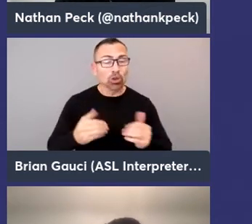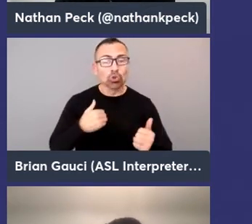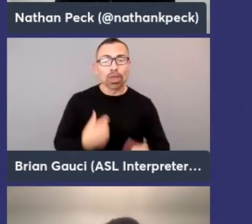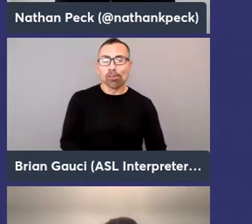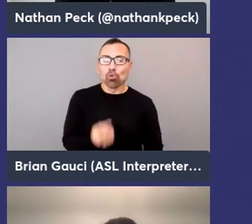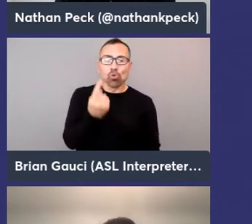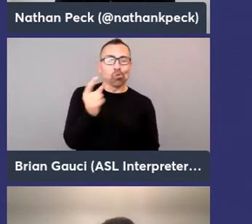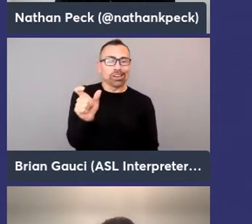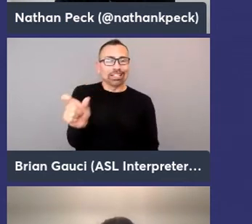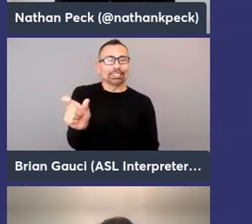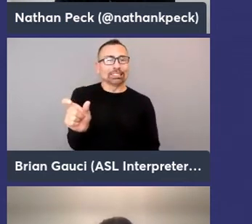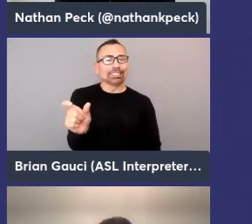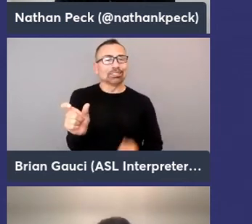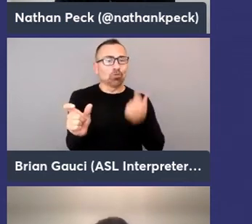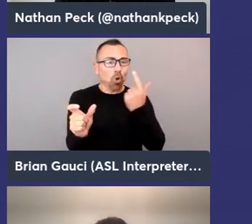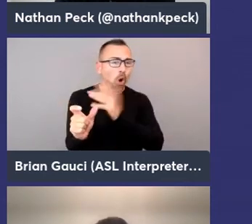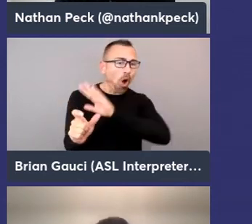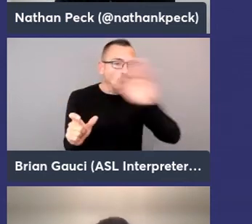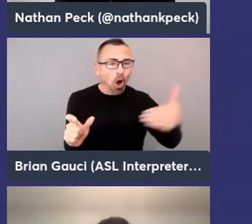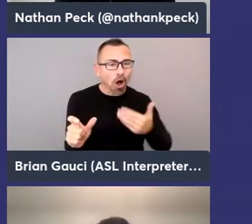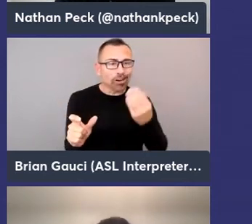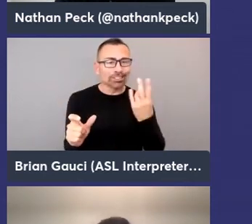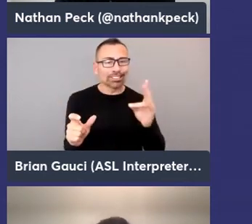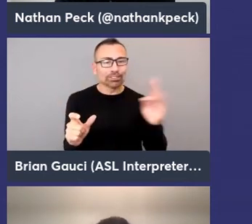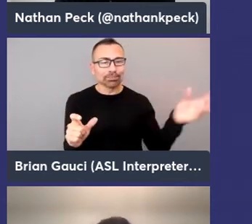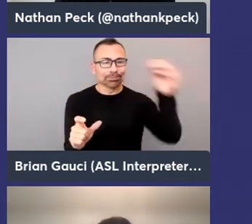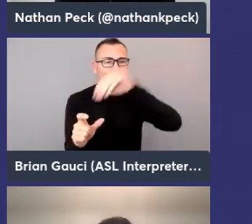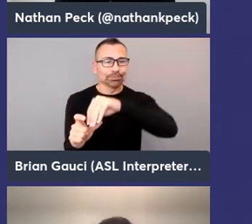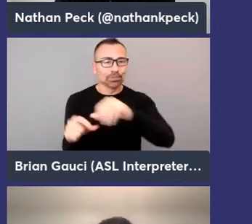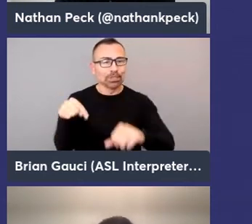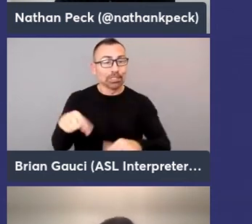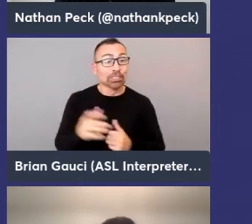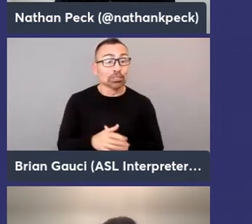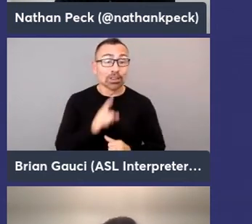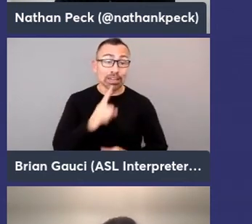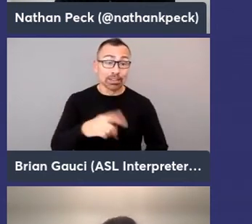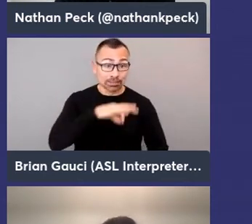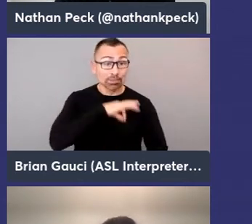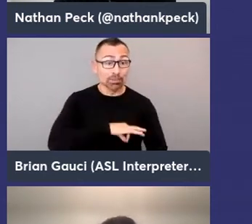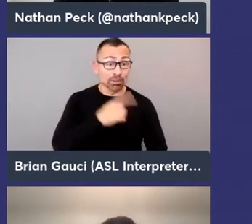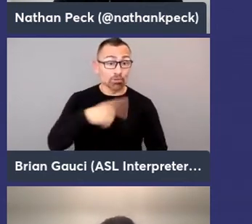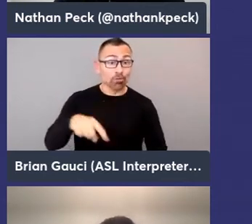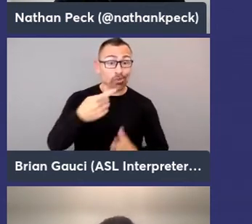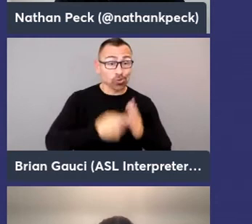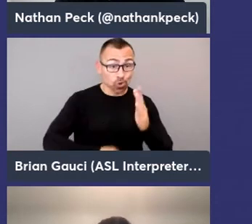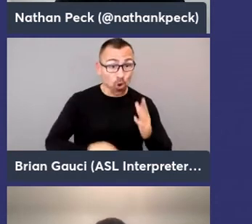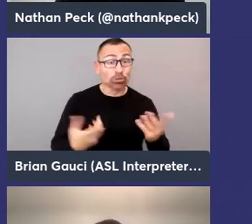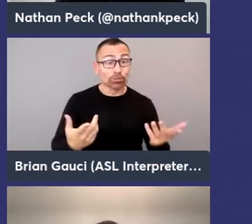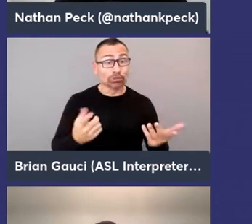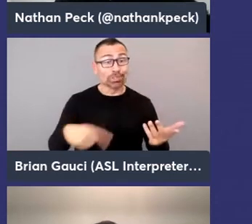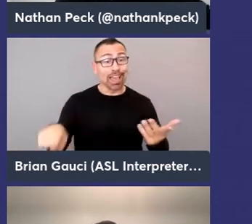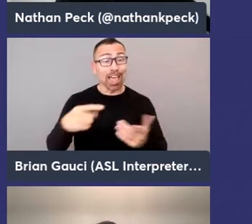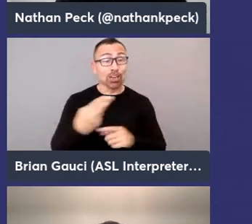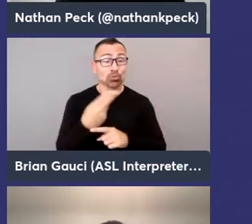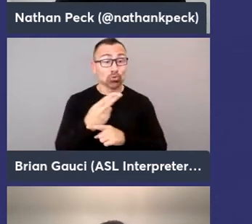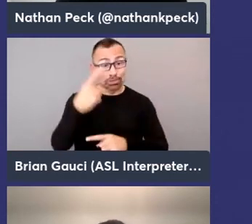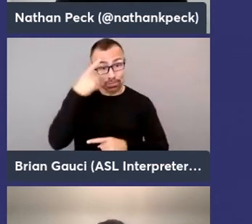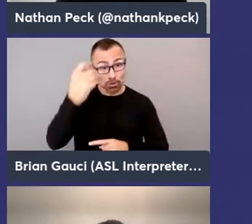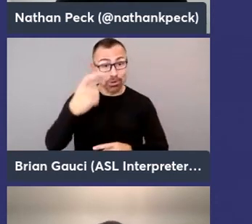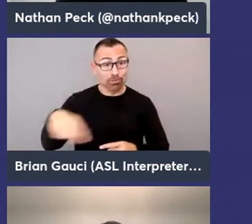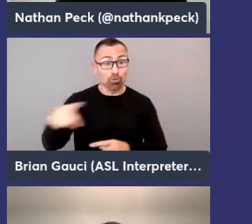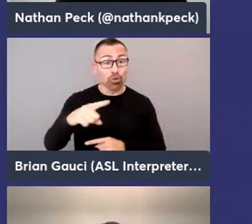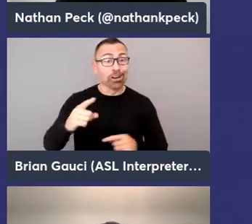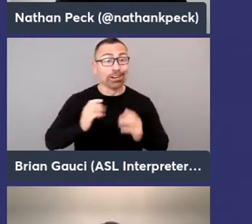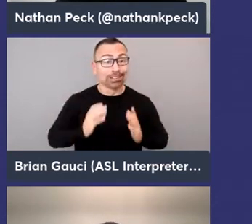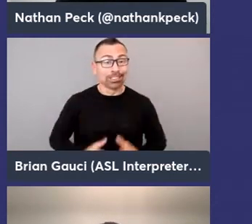the 17 models. So that's the type of cost benefits and cost realization that our customers can benefit from. That's really fascinating. I like especially seeing